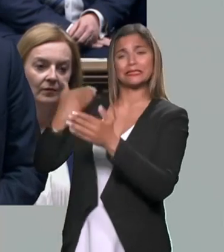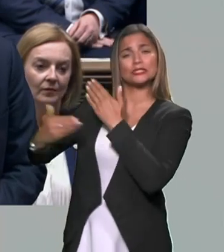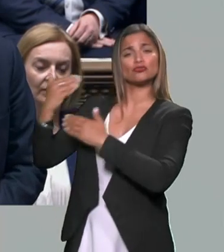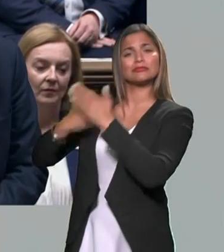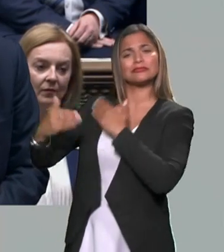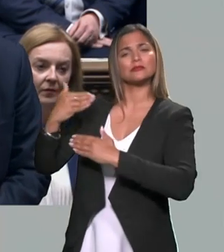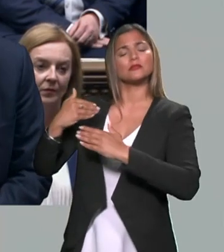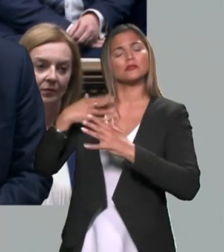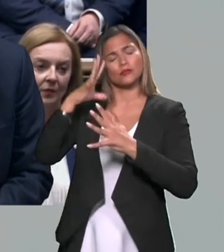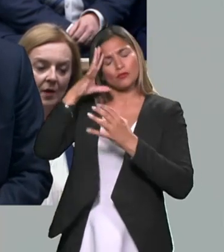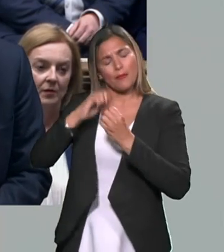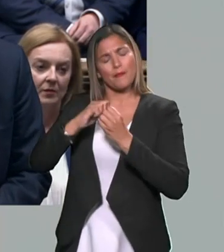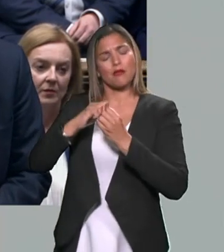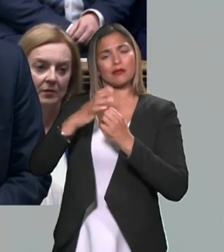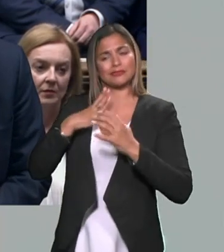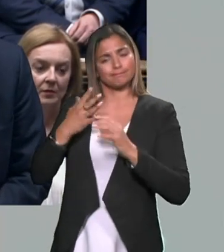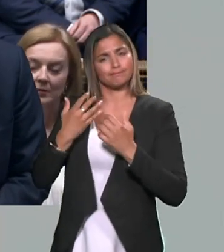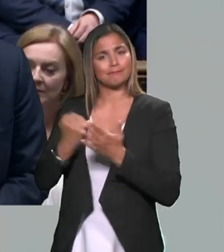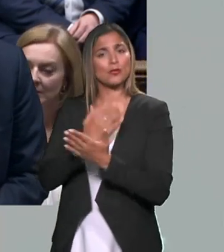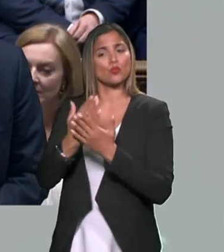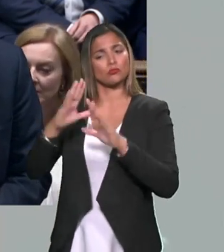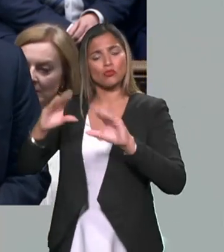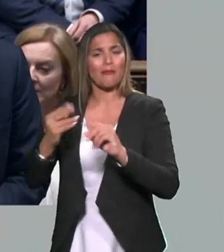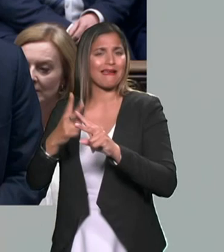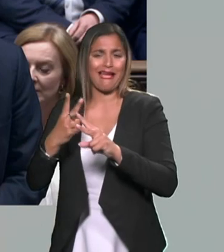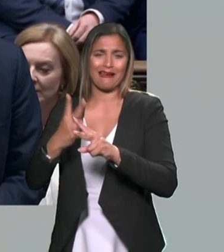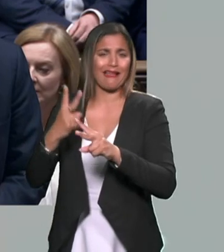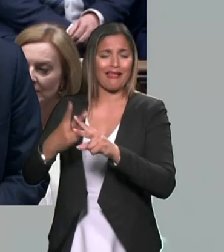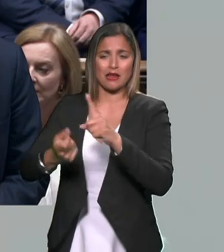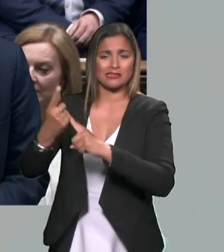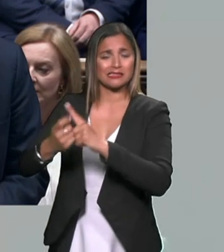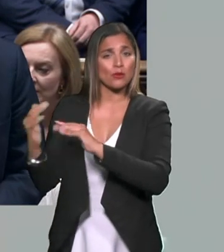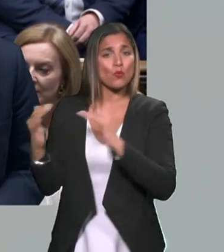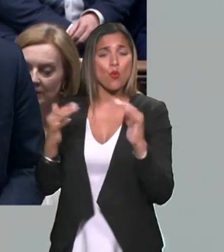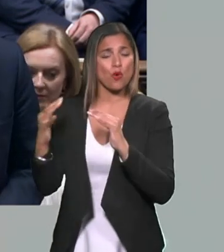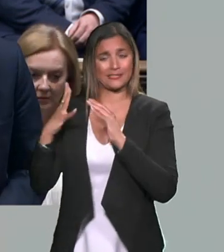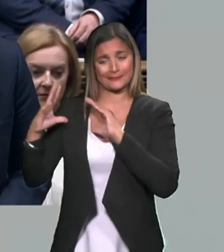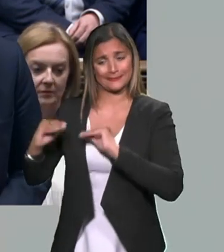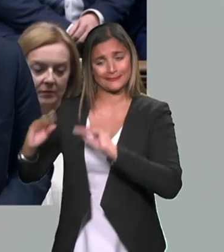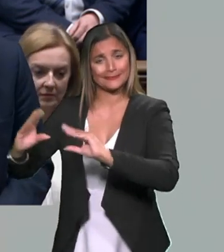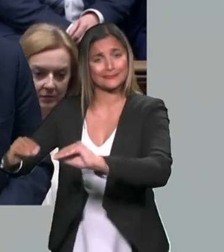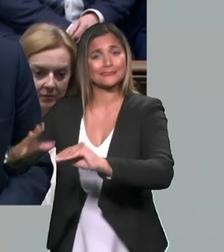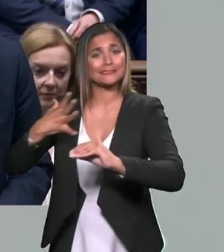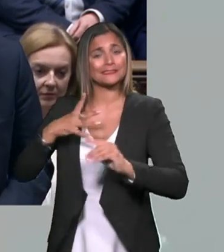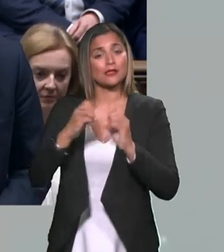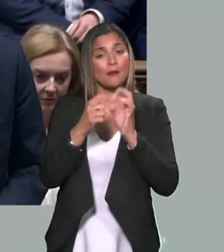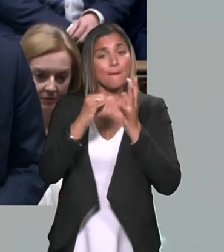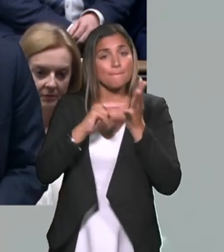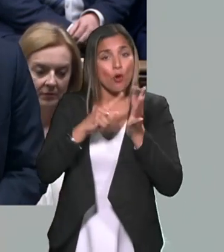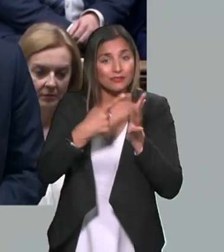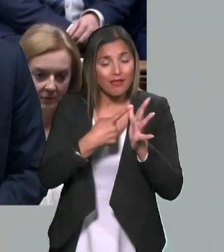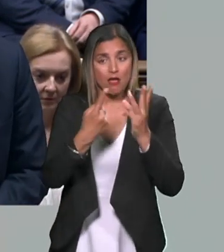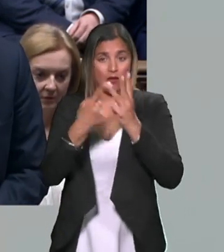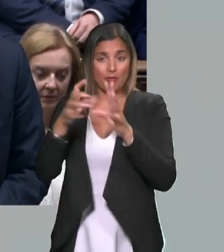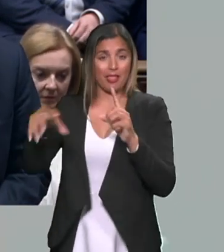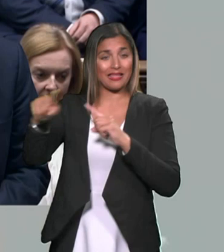to prevent such a thing happening again. We will continue to combat war crime deniers, both in Bosnia-Herzegovina and